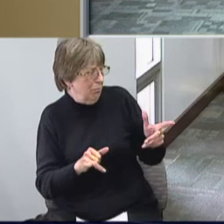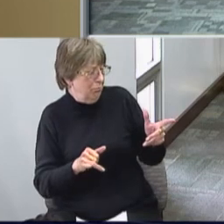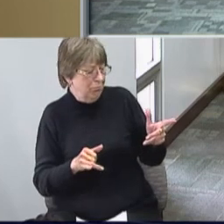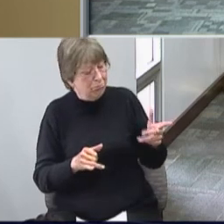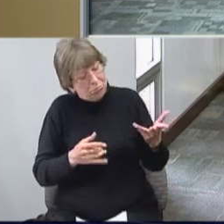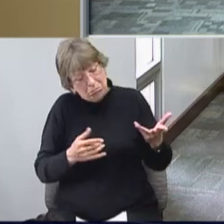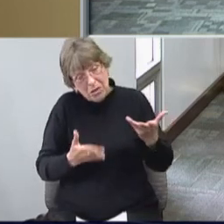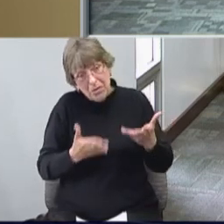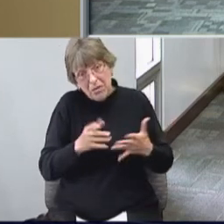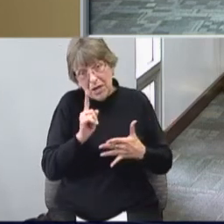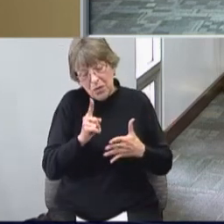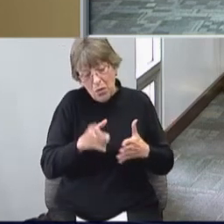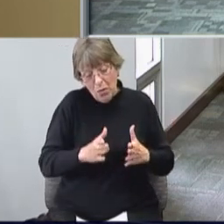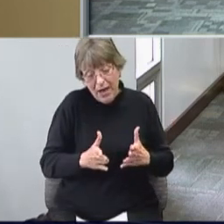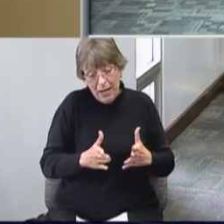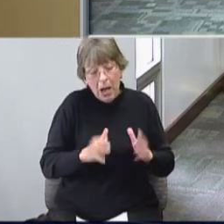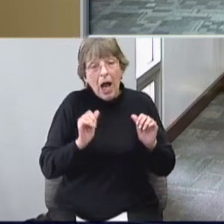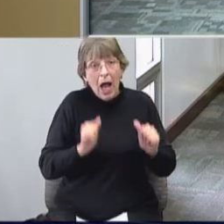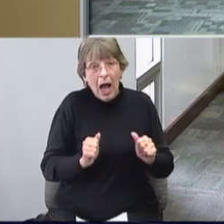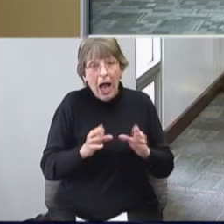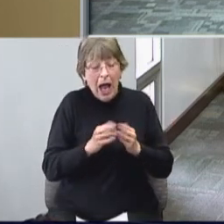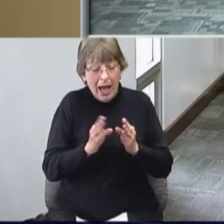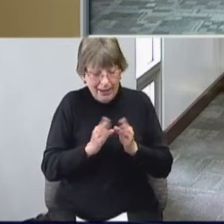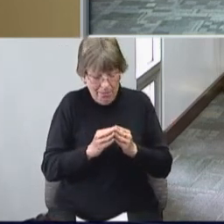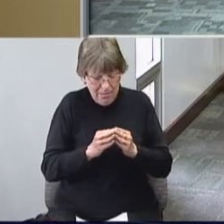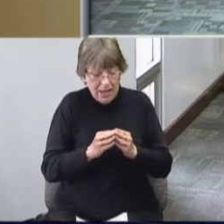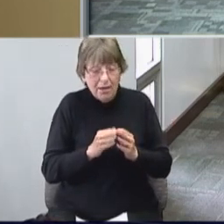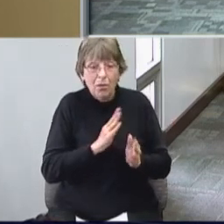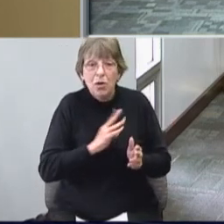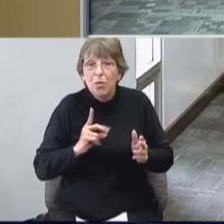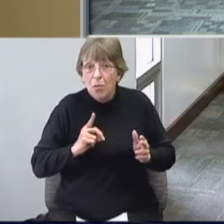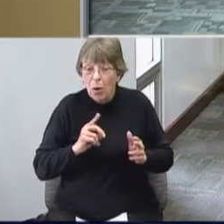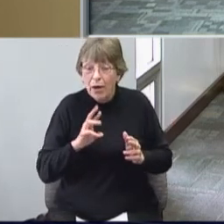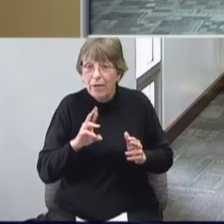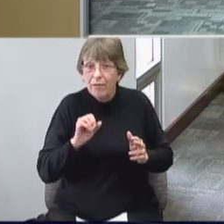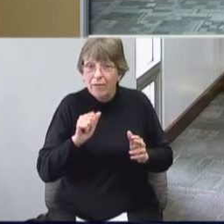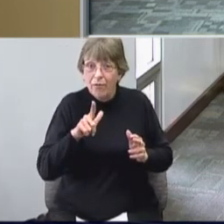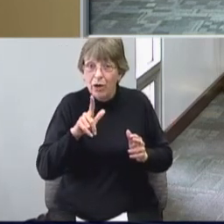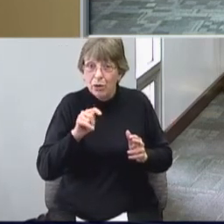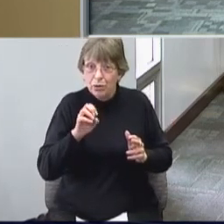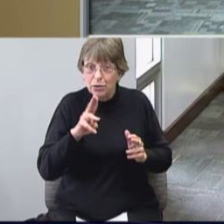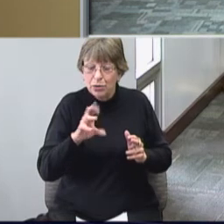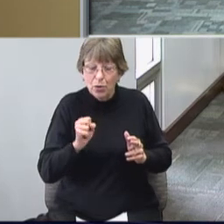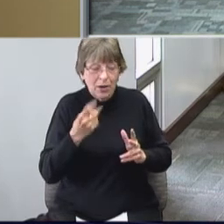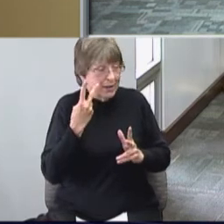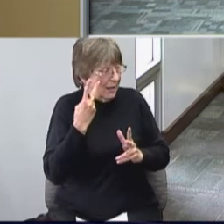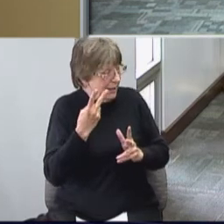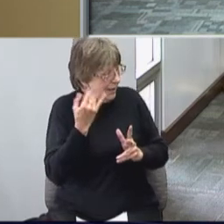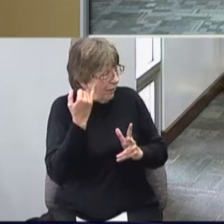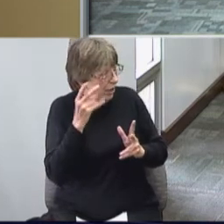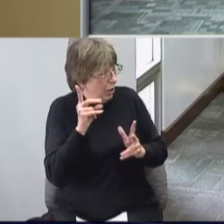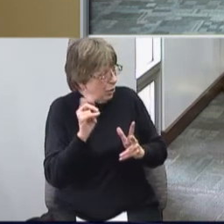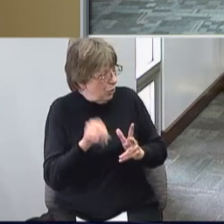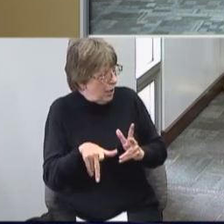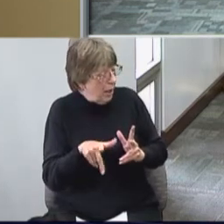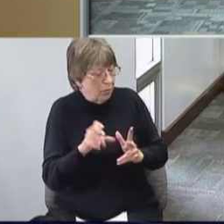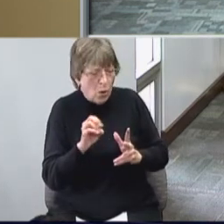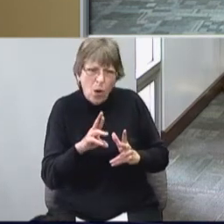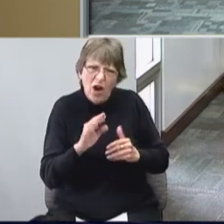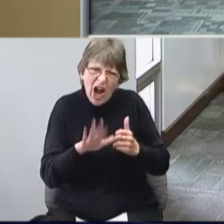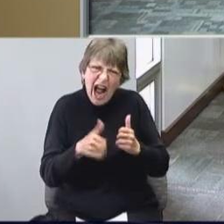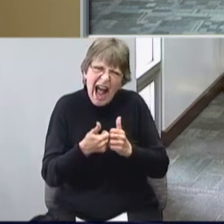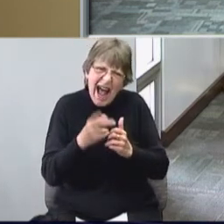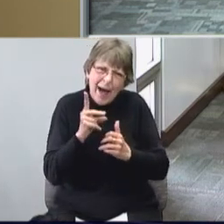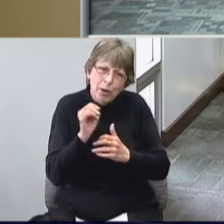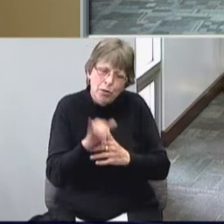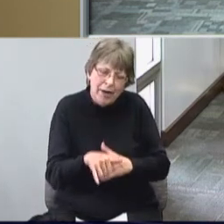way. Yeah, I could certainly meet with the Board of Realtors and see if that's something that we could do or even how to go about that. So that's